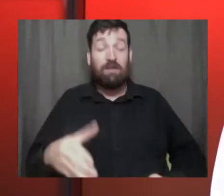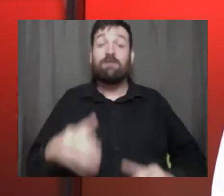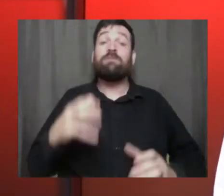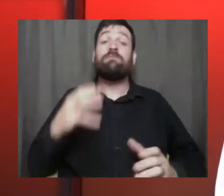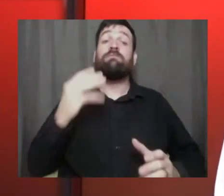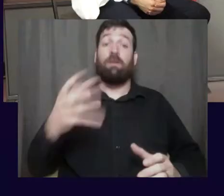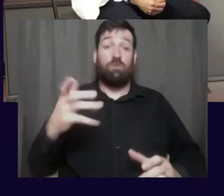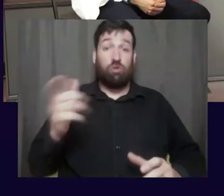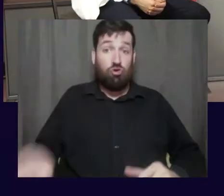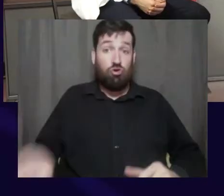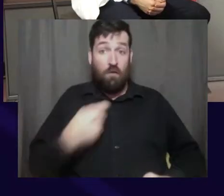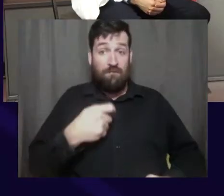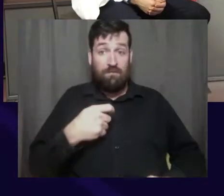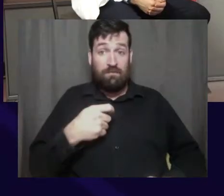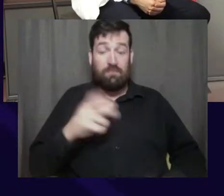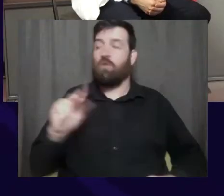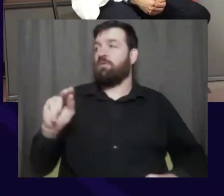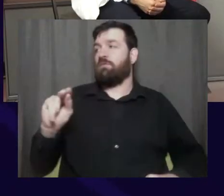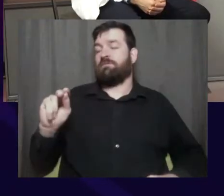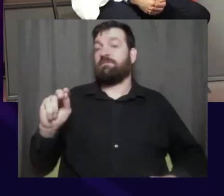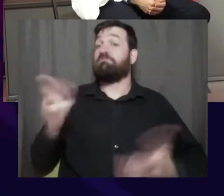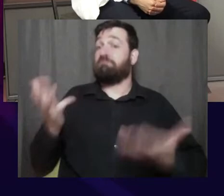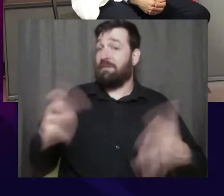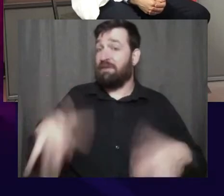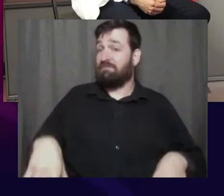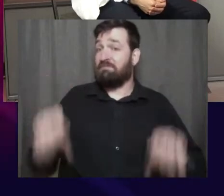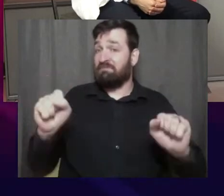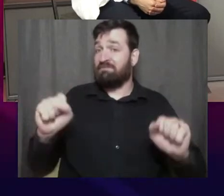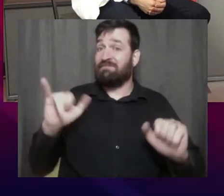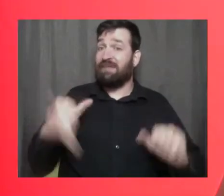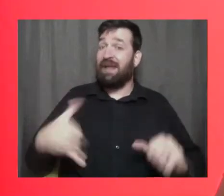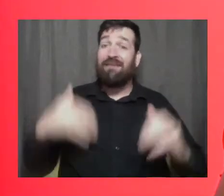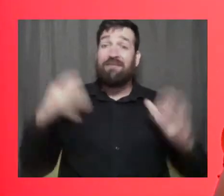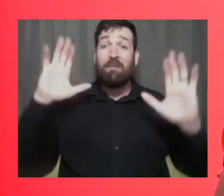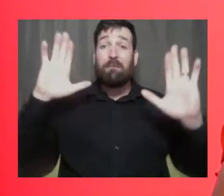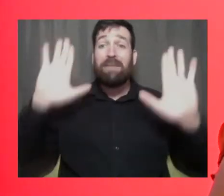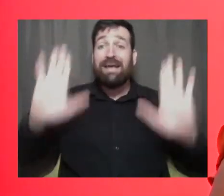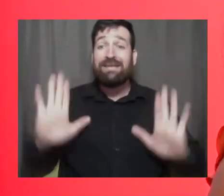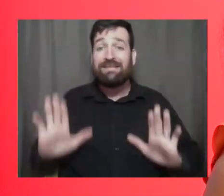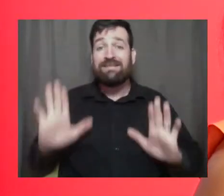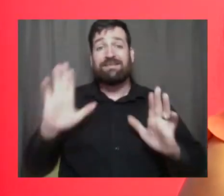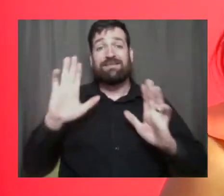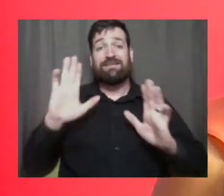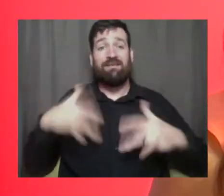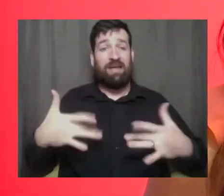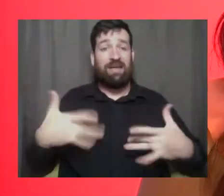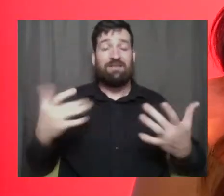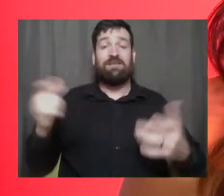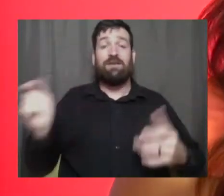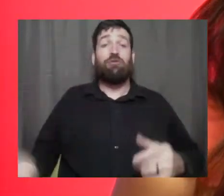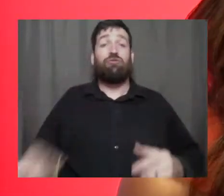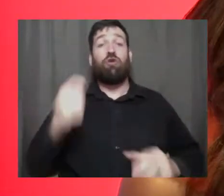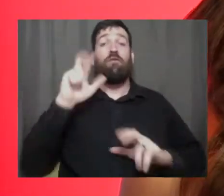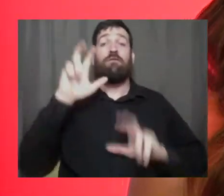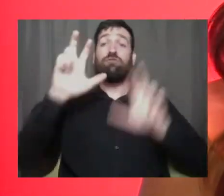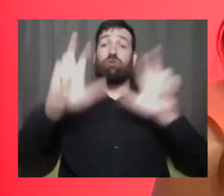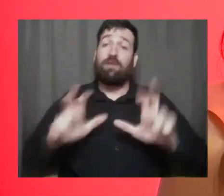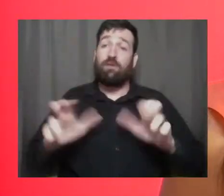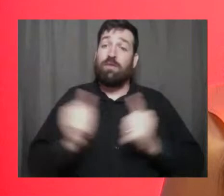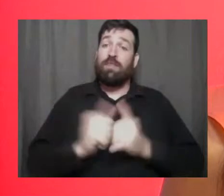do not golf. Okay, well, you might want to take it up because we have an amazing event too. to tell everybody about. It's a golf tournament with heart. It's